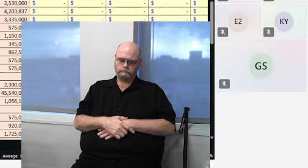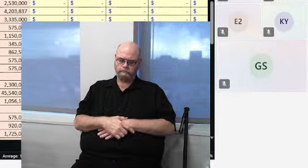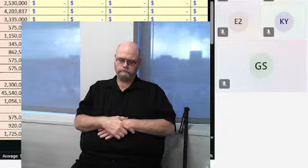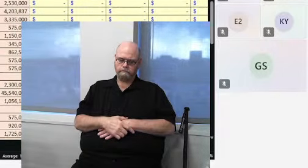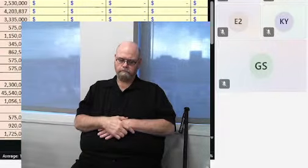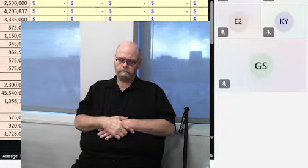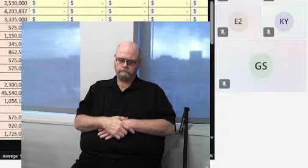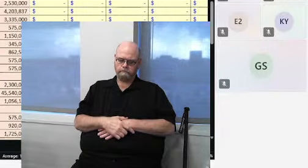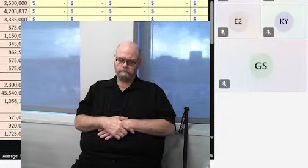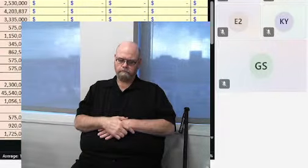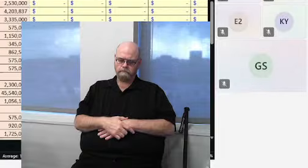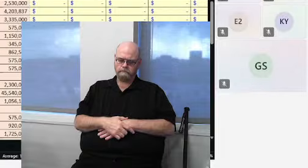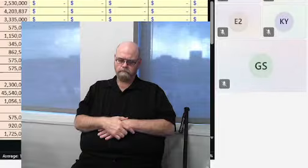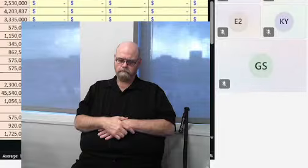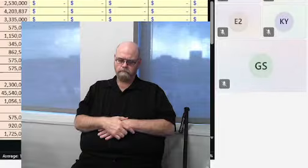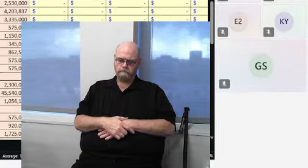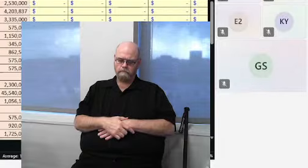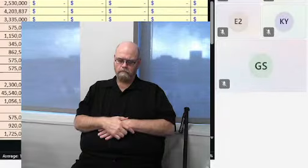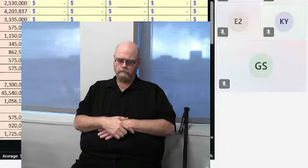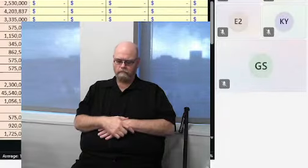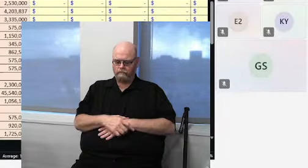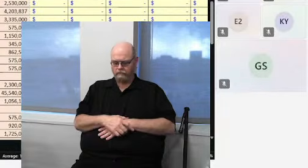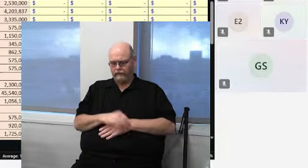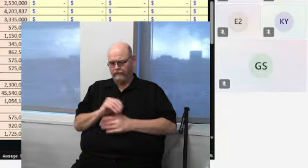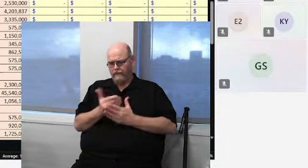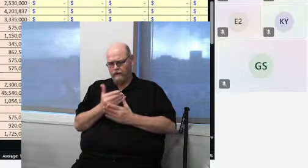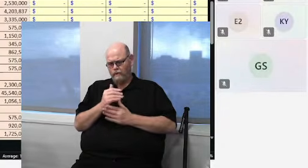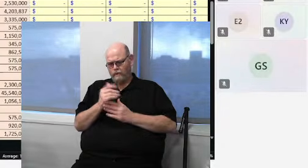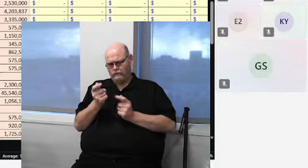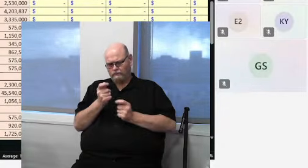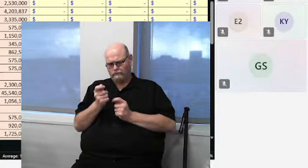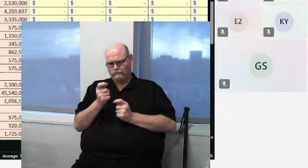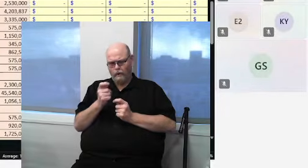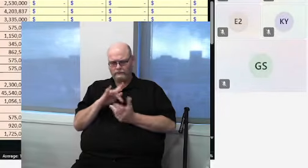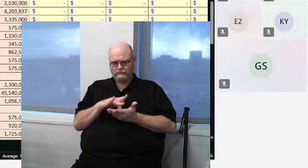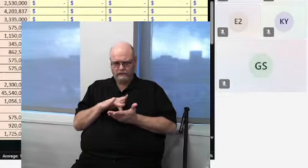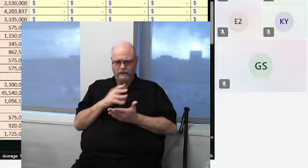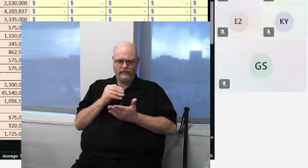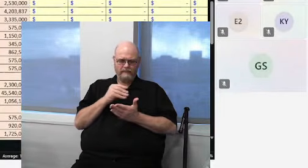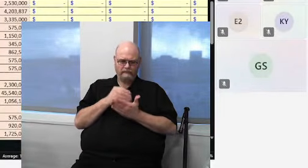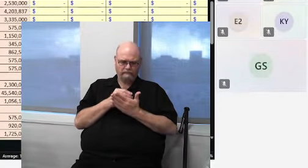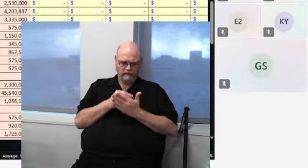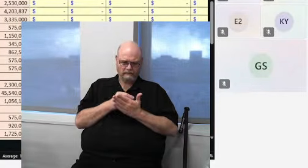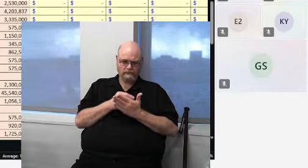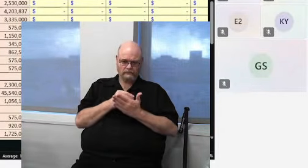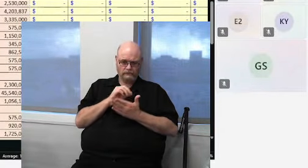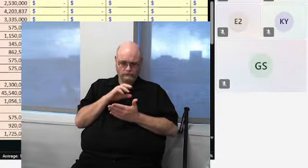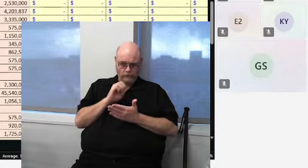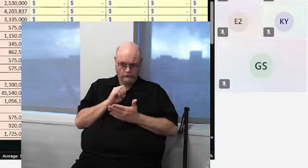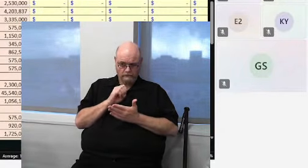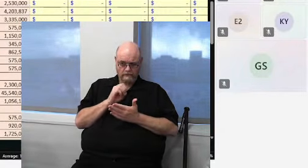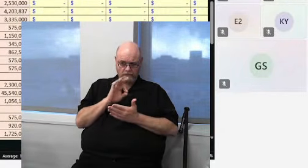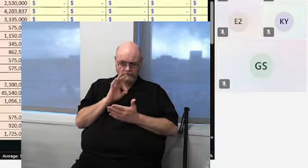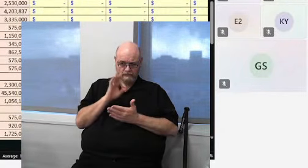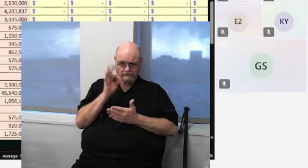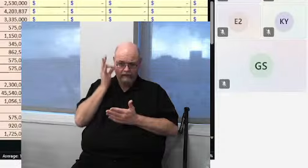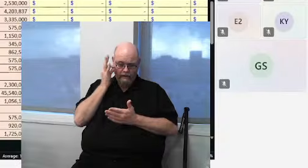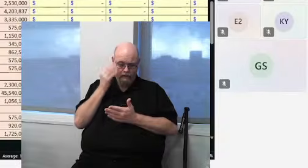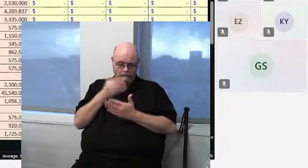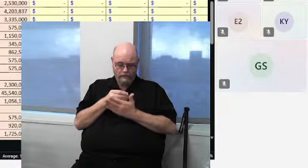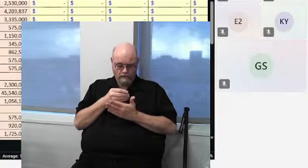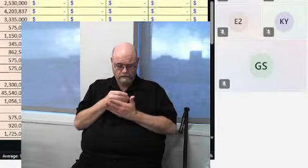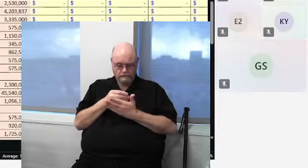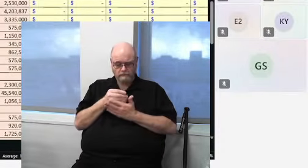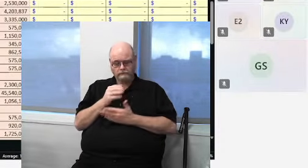So you're saying the funding source as I am understanding it, the funding source for the new control center, and I guess the backup one is